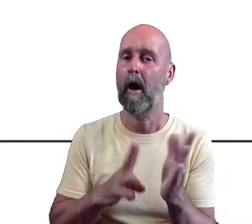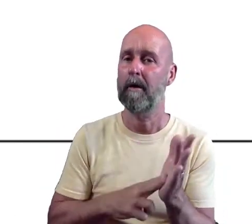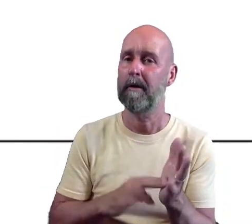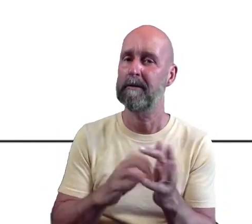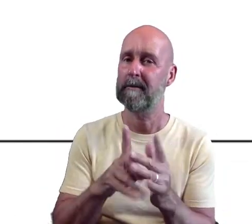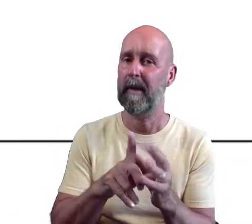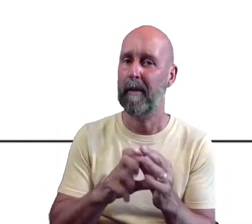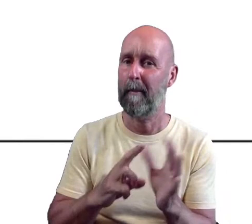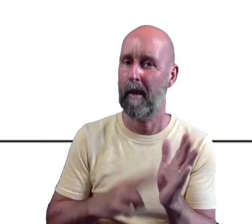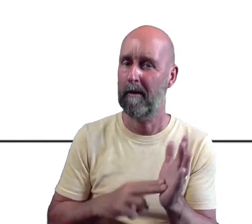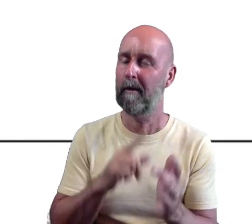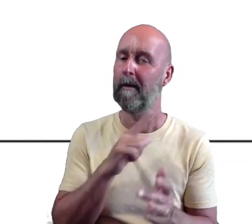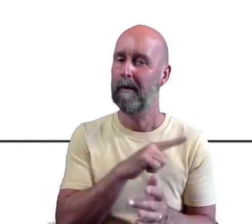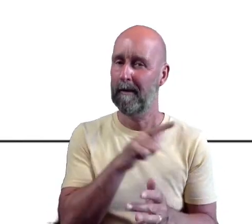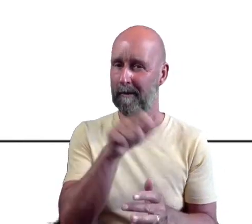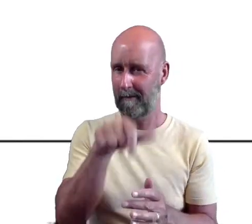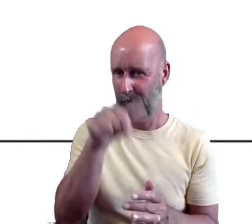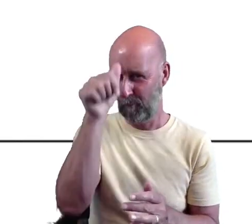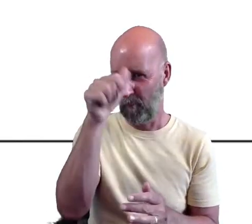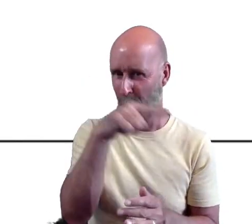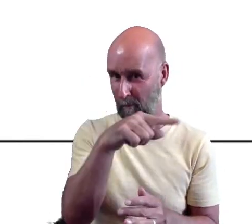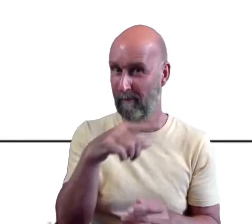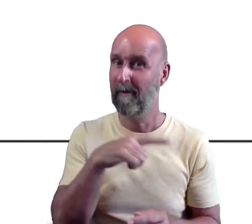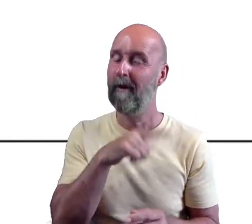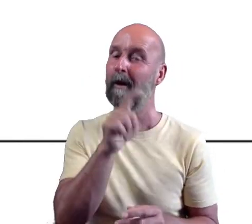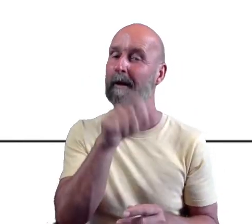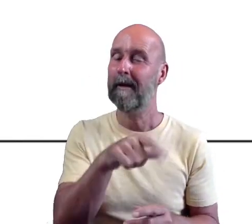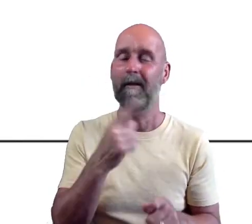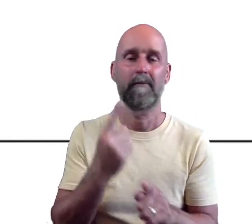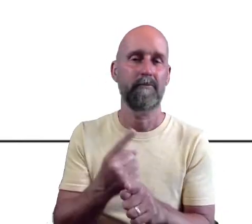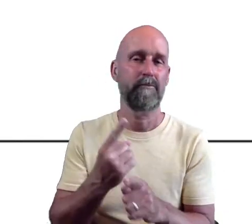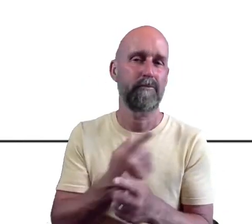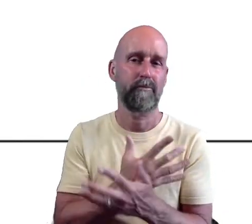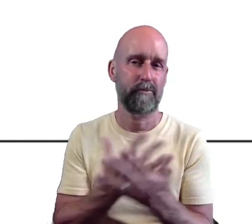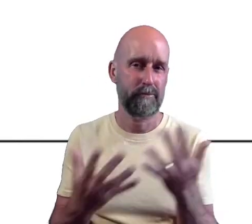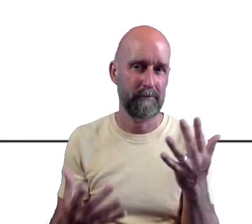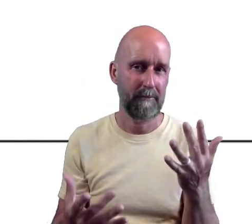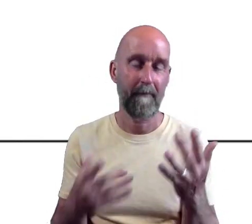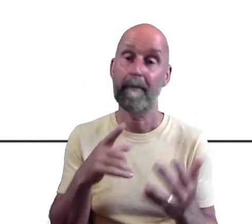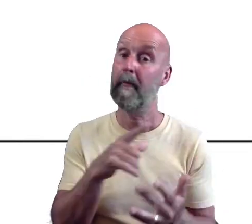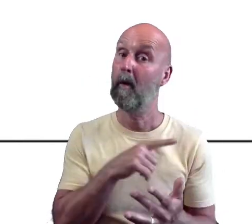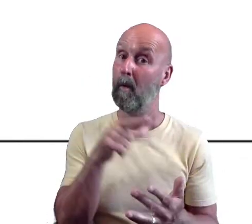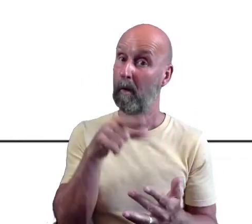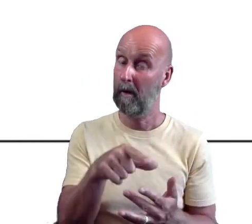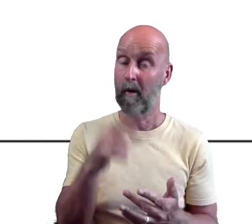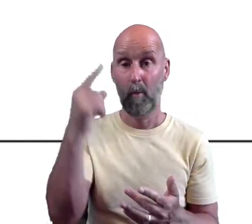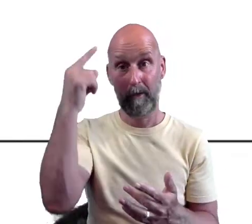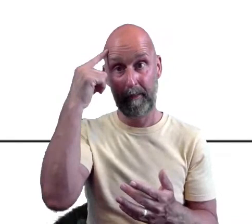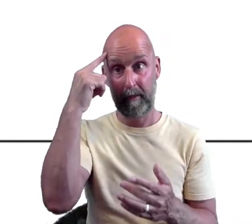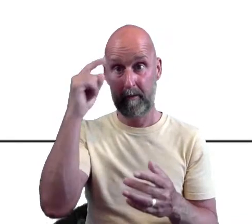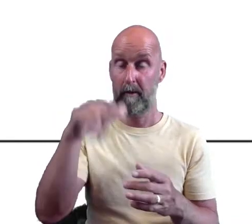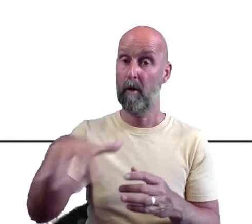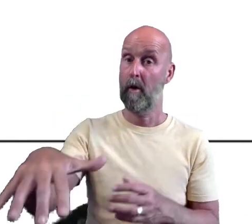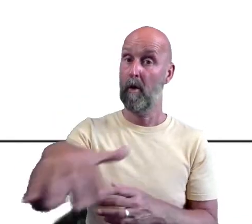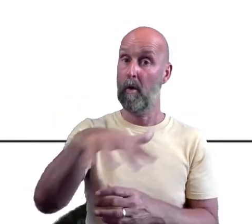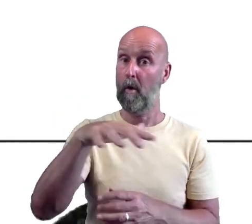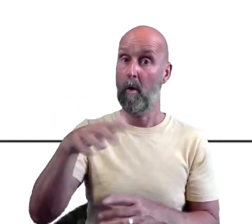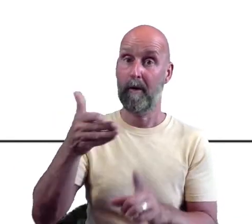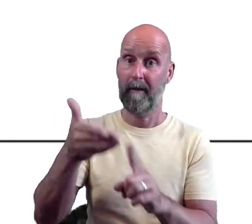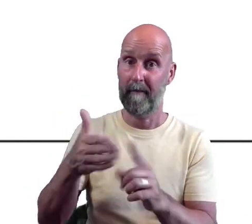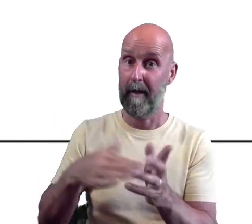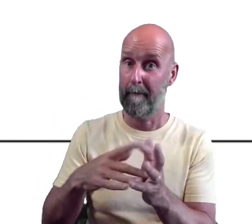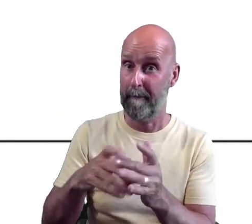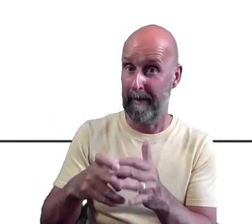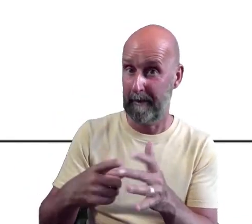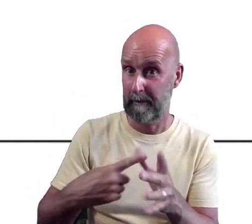Studio resident, as many of you will know, he talks really well about this. So he says that even though we tend to think about locative media and interactive